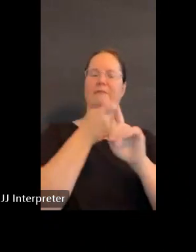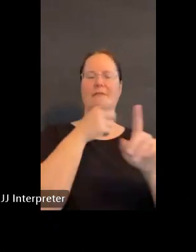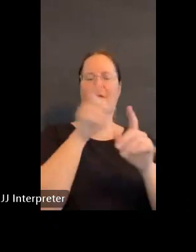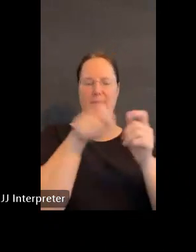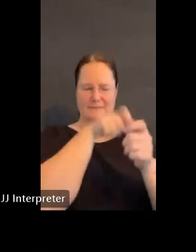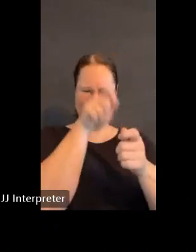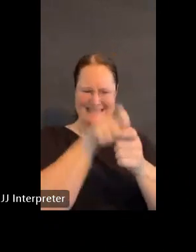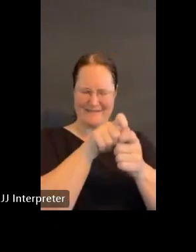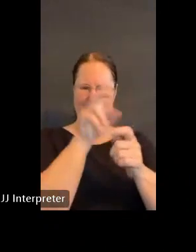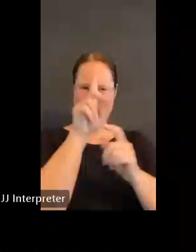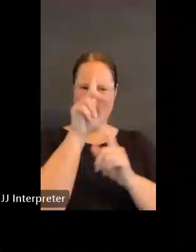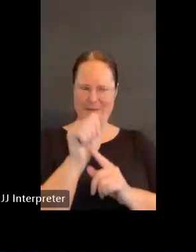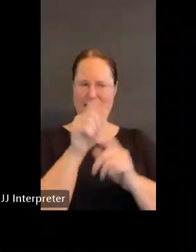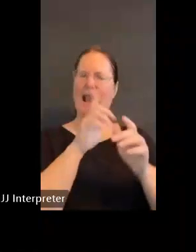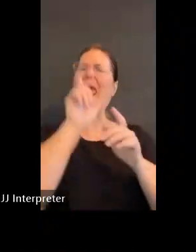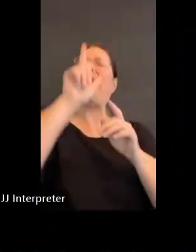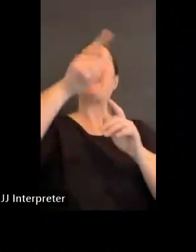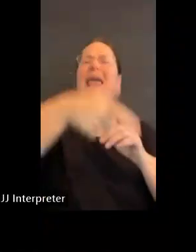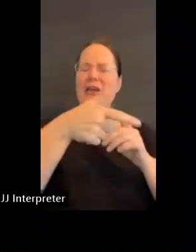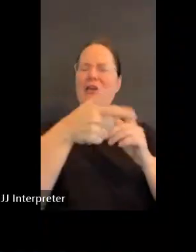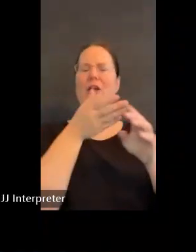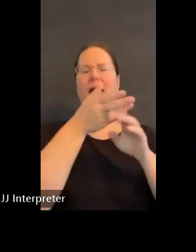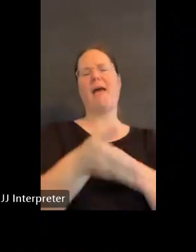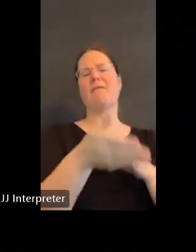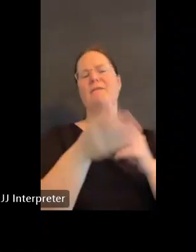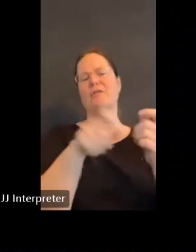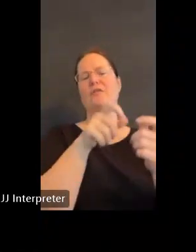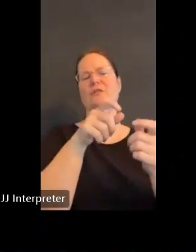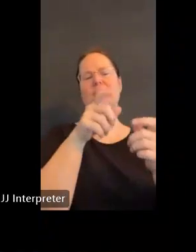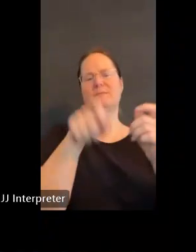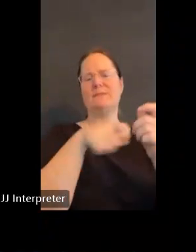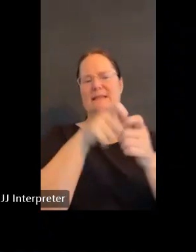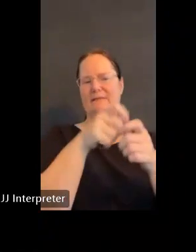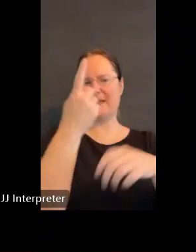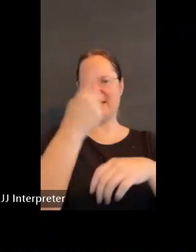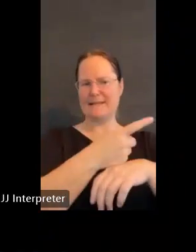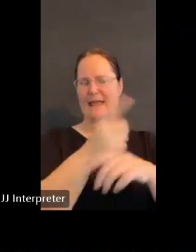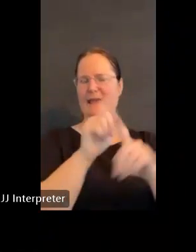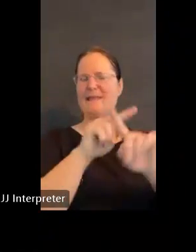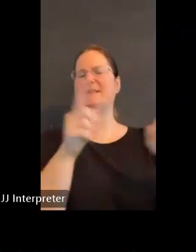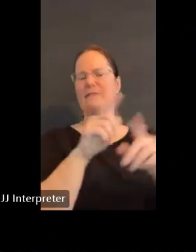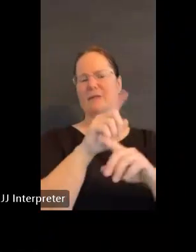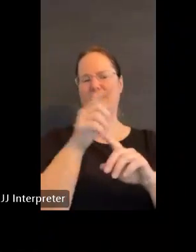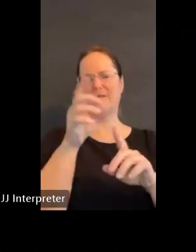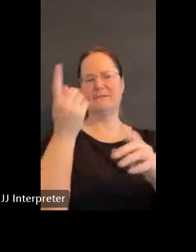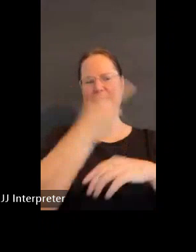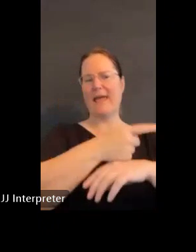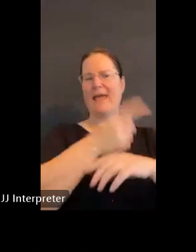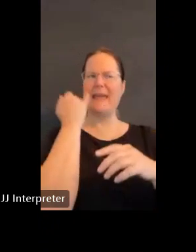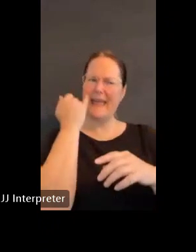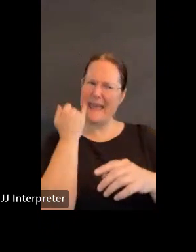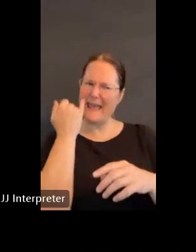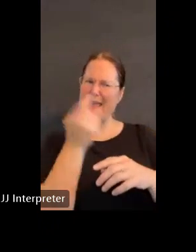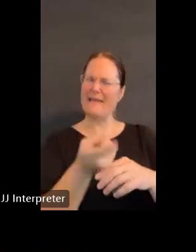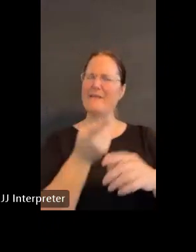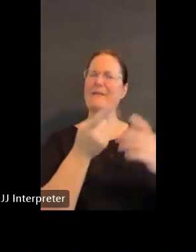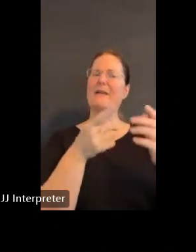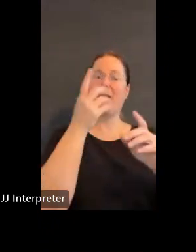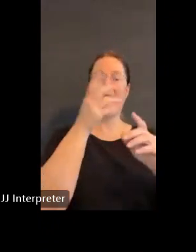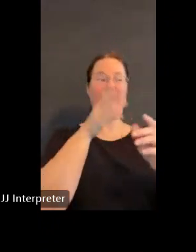and using that income to pay their rent for the month, they would be incurring extra fees every single month. So a